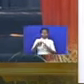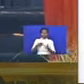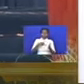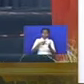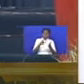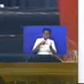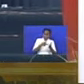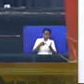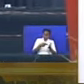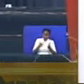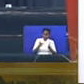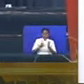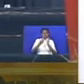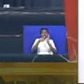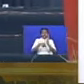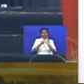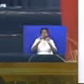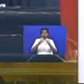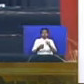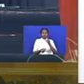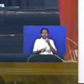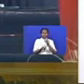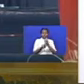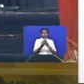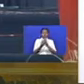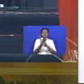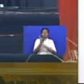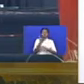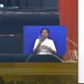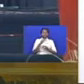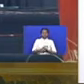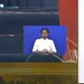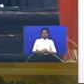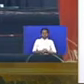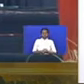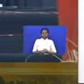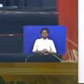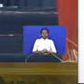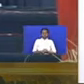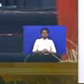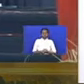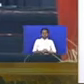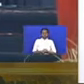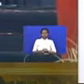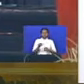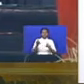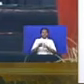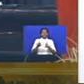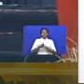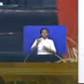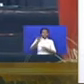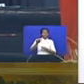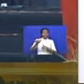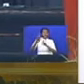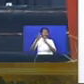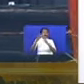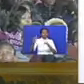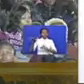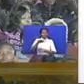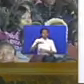continue growing and growing. And guess what is at this complex? At the bottom of that complex is our own supermarket.